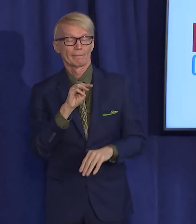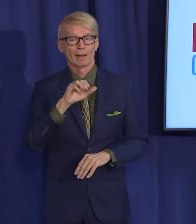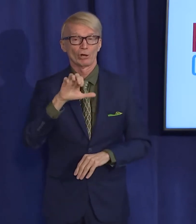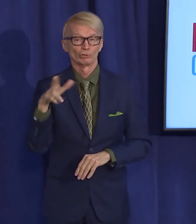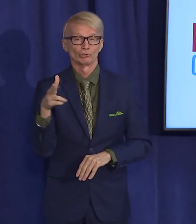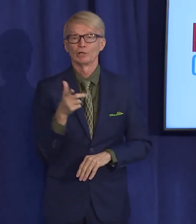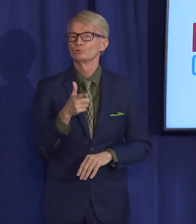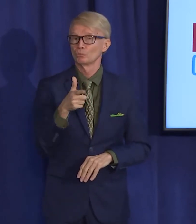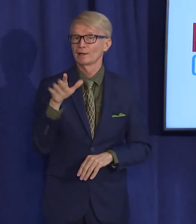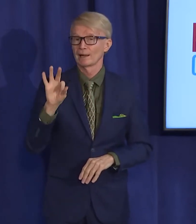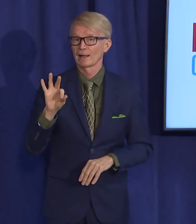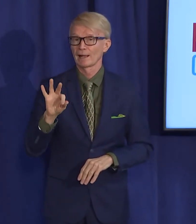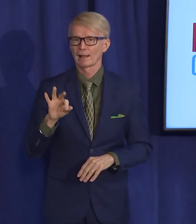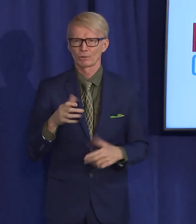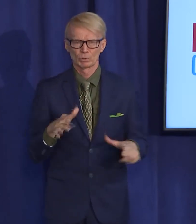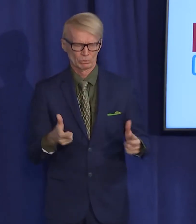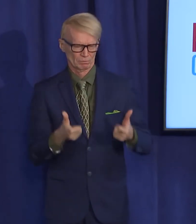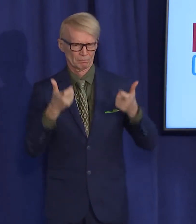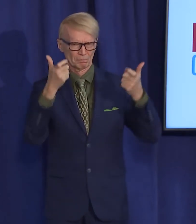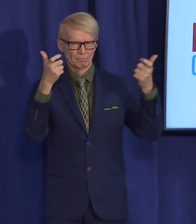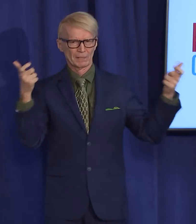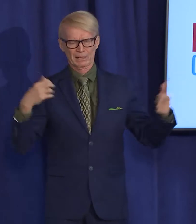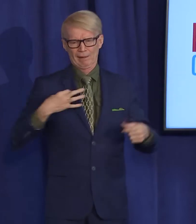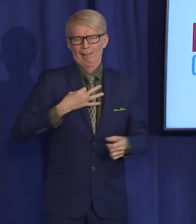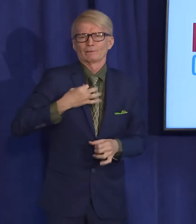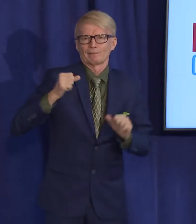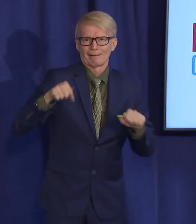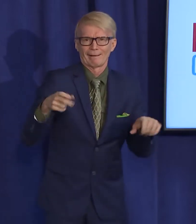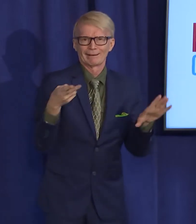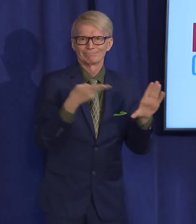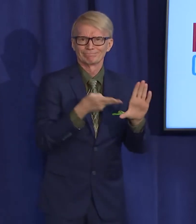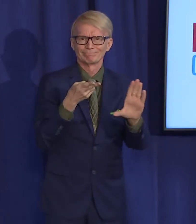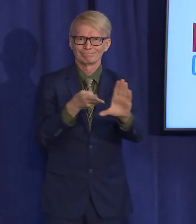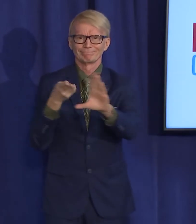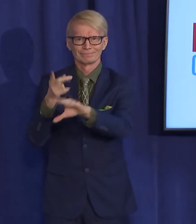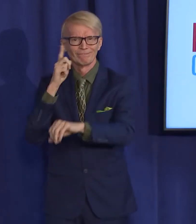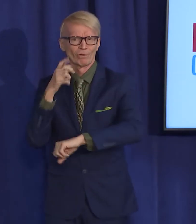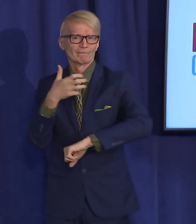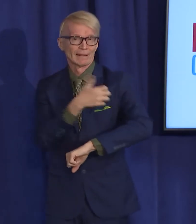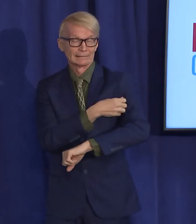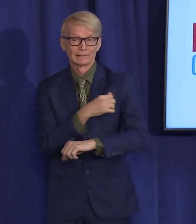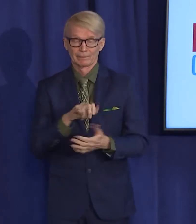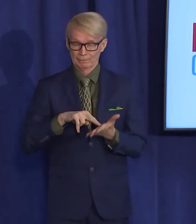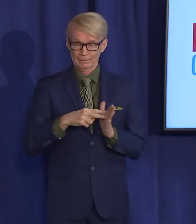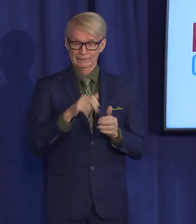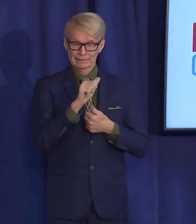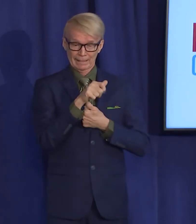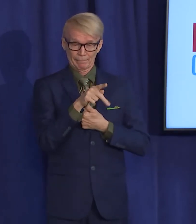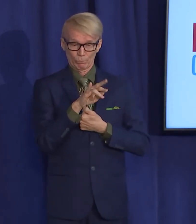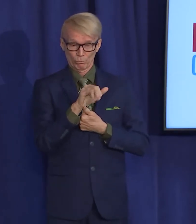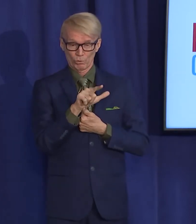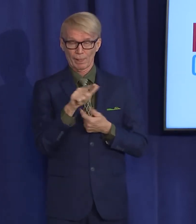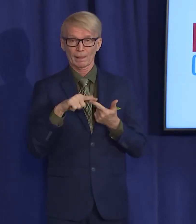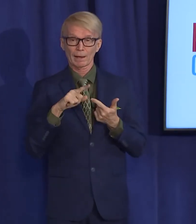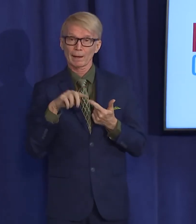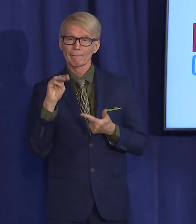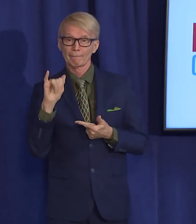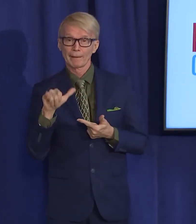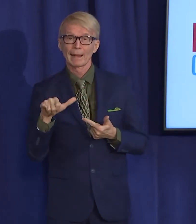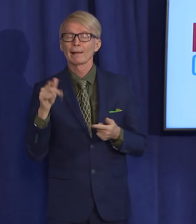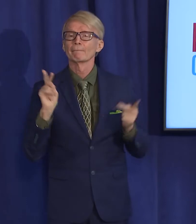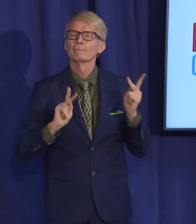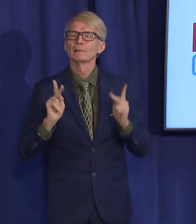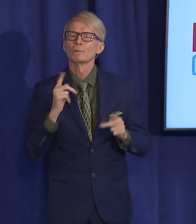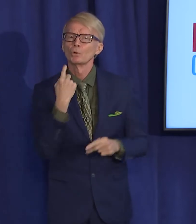major increase in eligibility, and that means that in April and May, we will be focused on vaccinating people with underlying